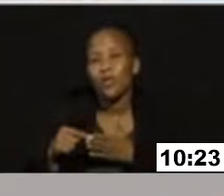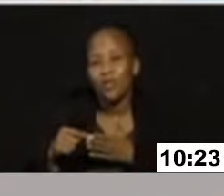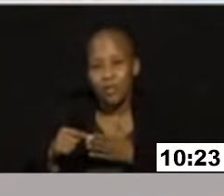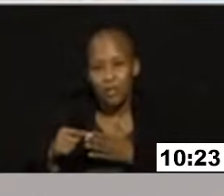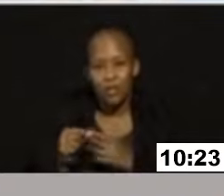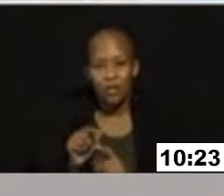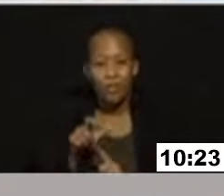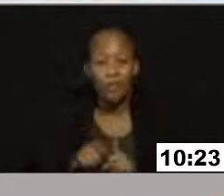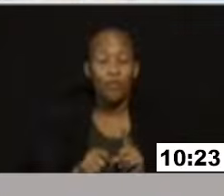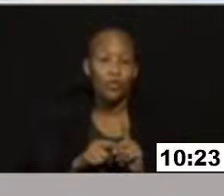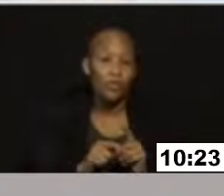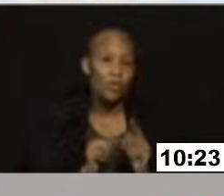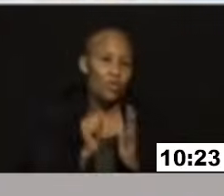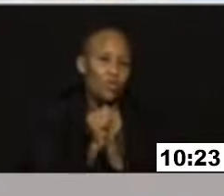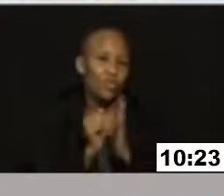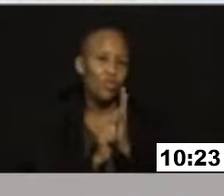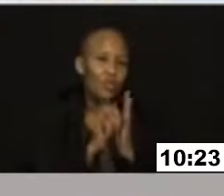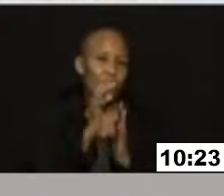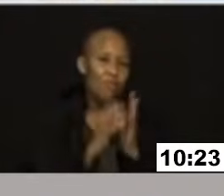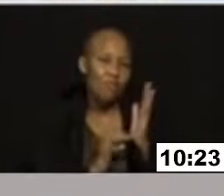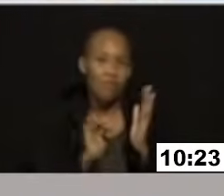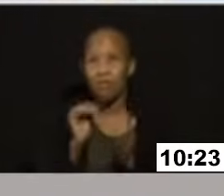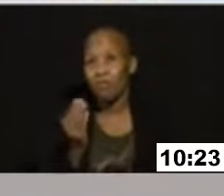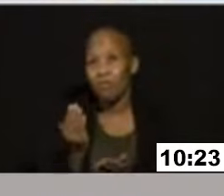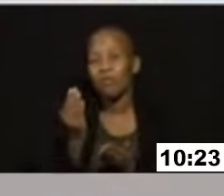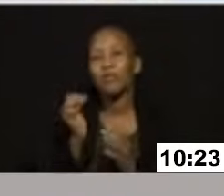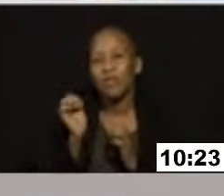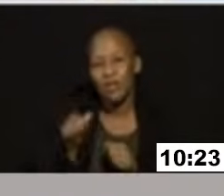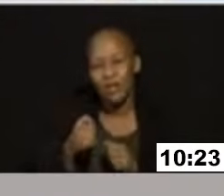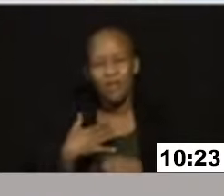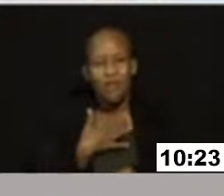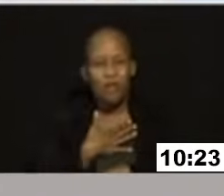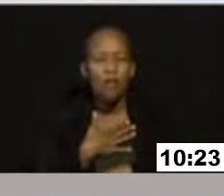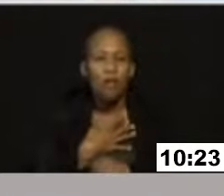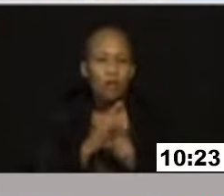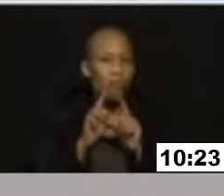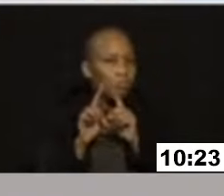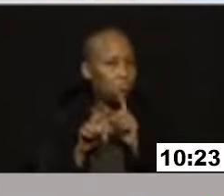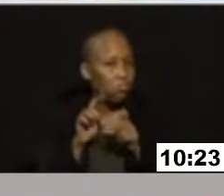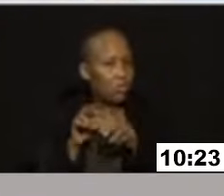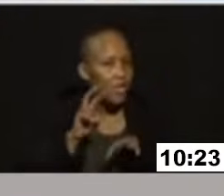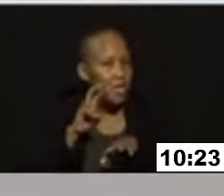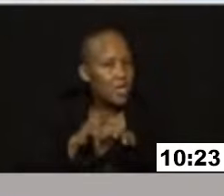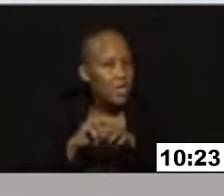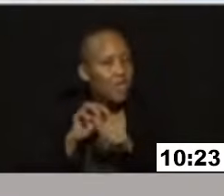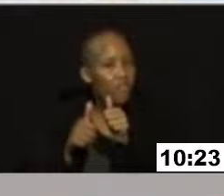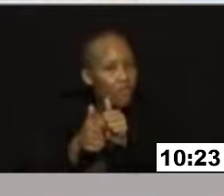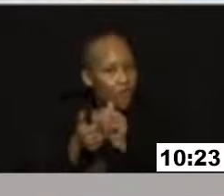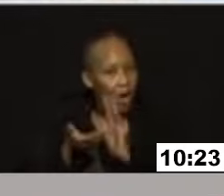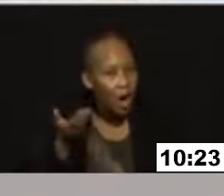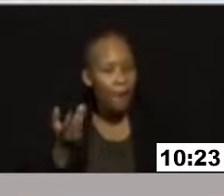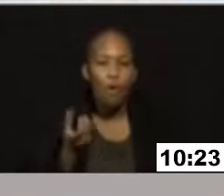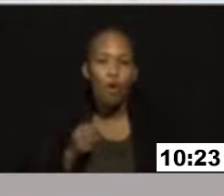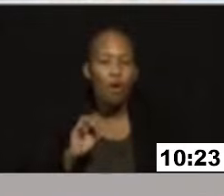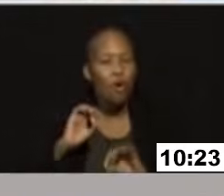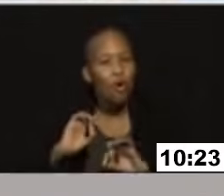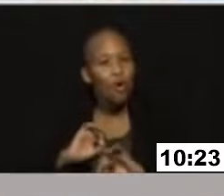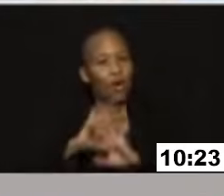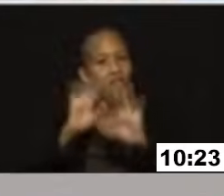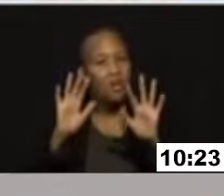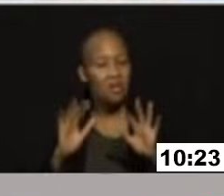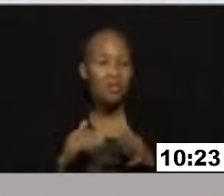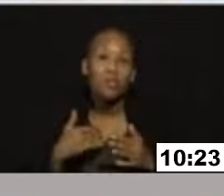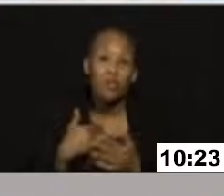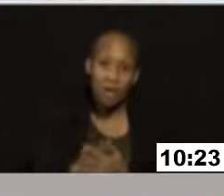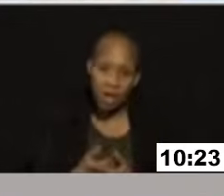his statement that we realized we may have questions that move beyond follow-up or clarification, and that there might be objections to